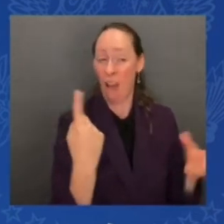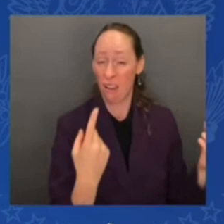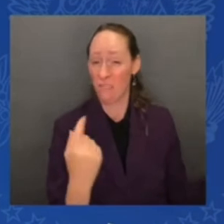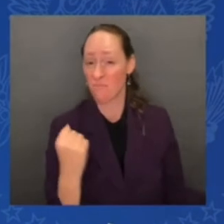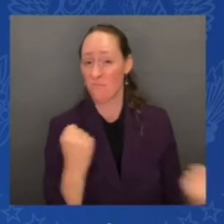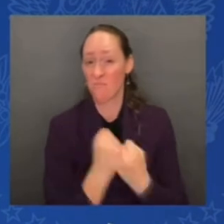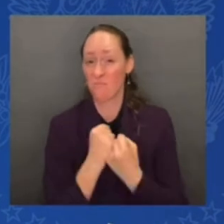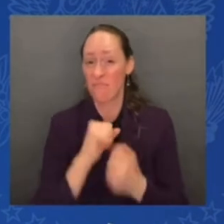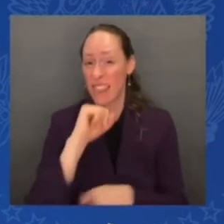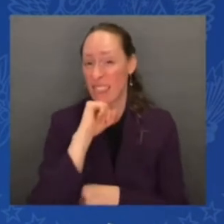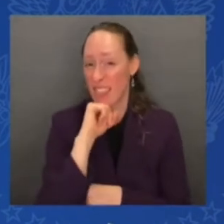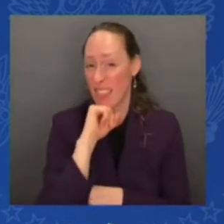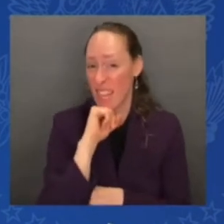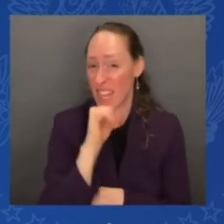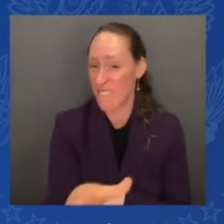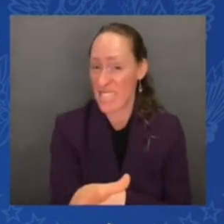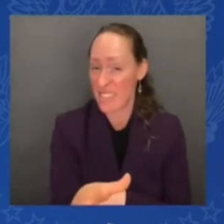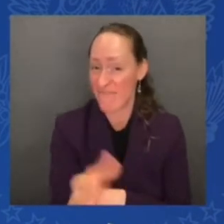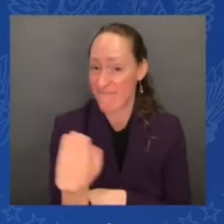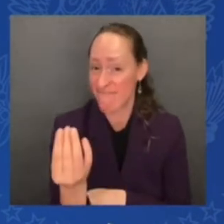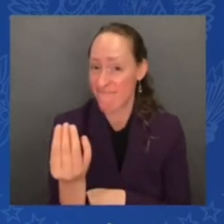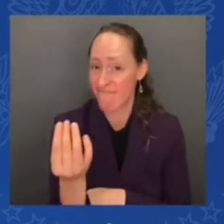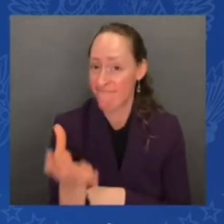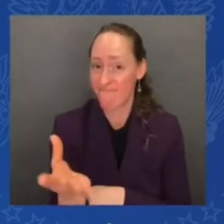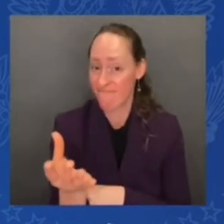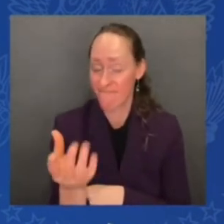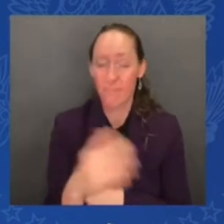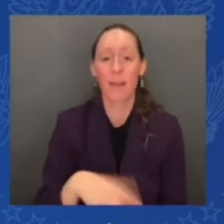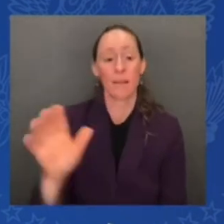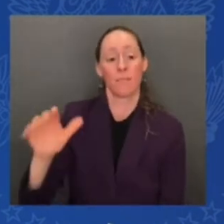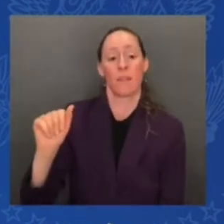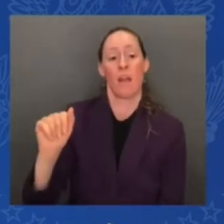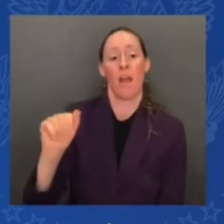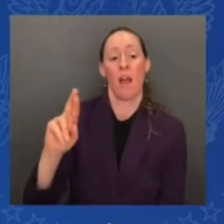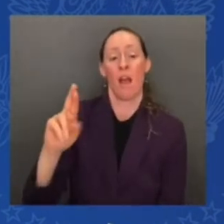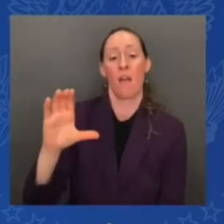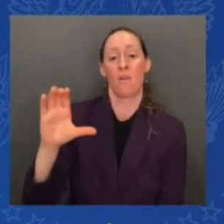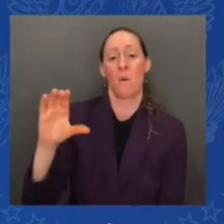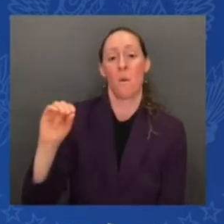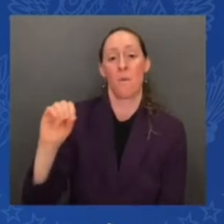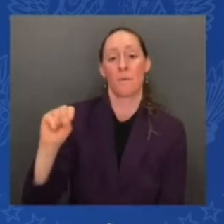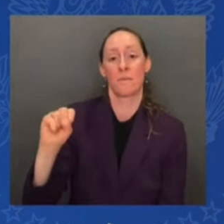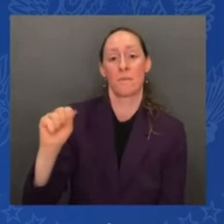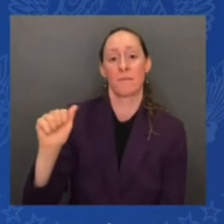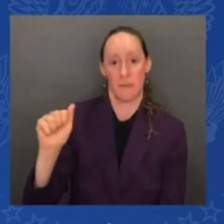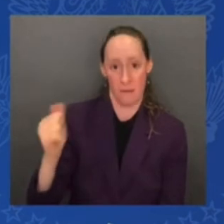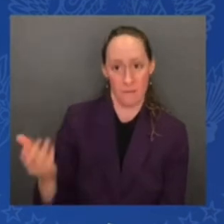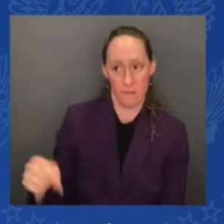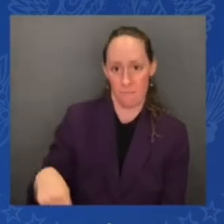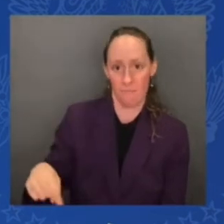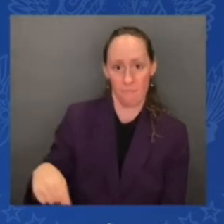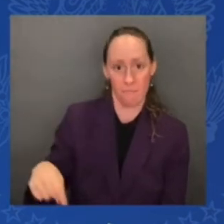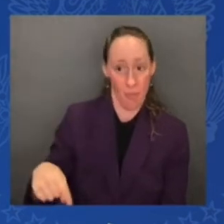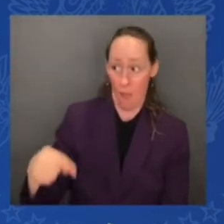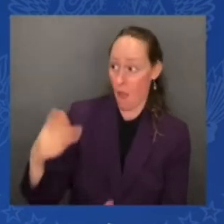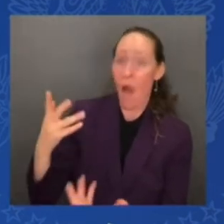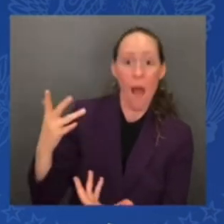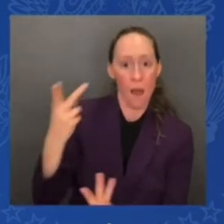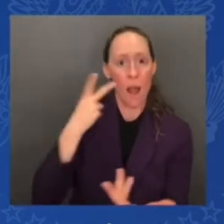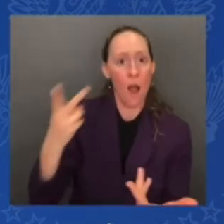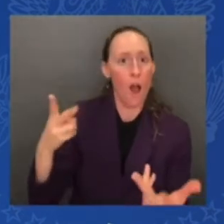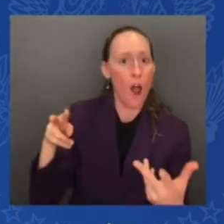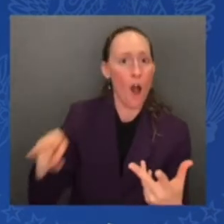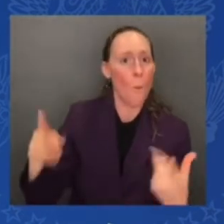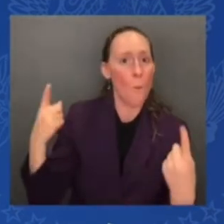$1.1 billion in orders for new wind towers. And today we're here breaking ground on a new plant that's going to create 250 new